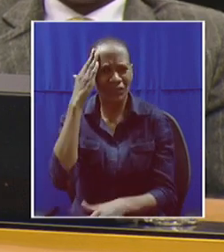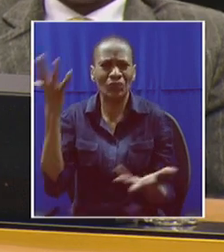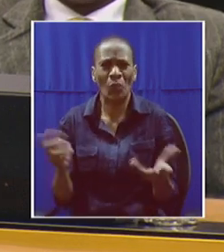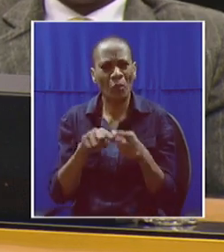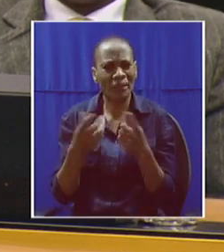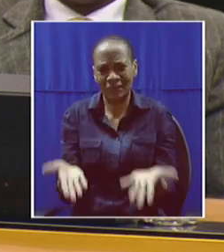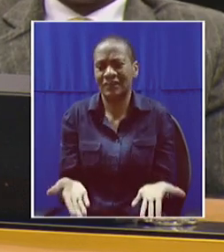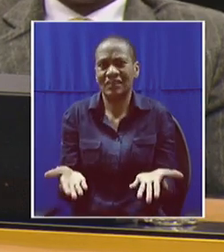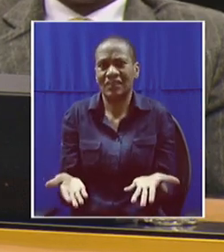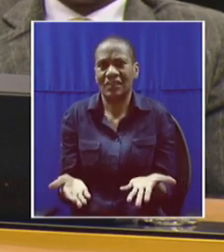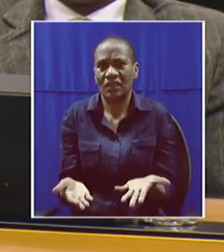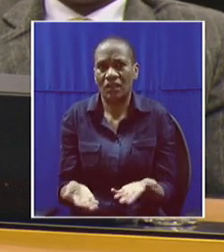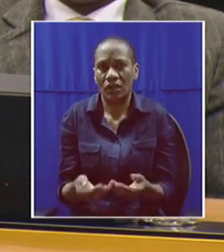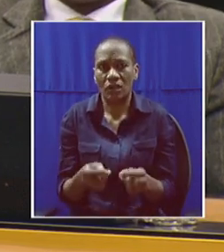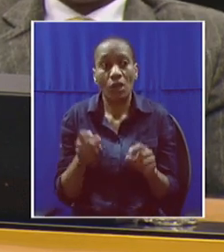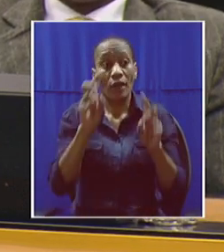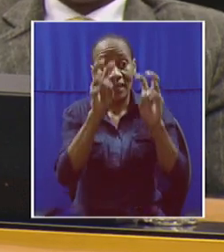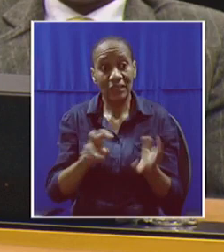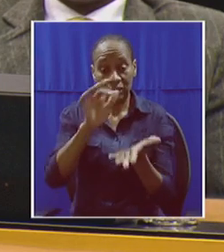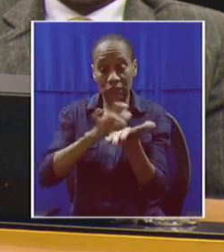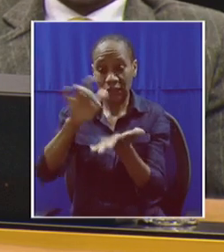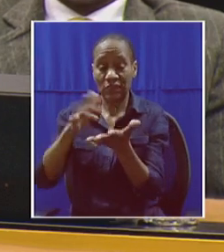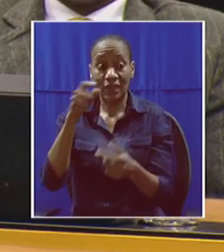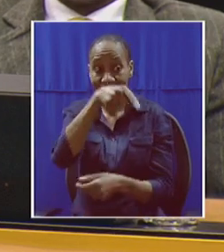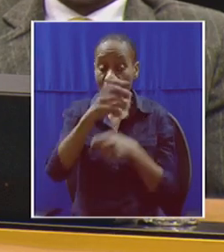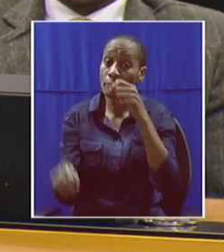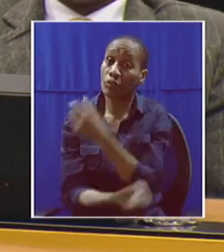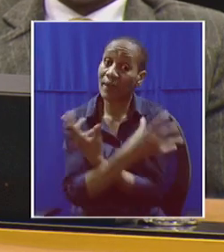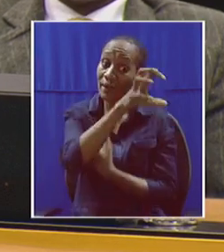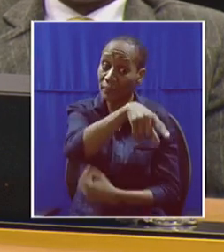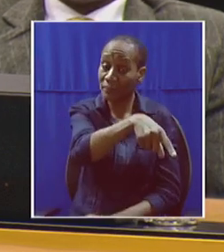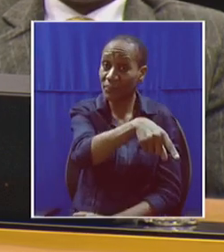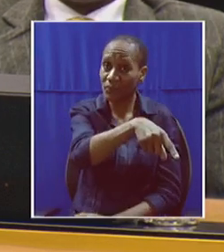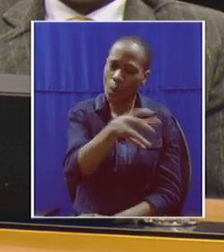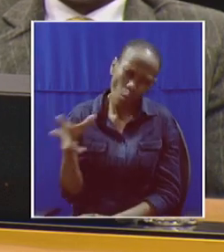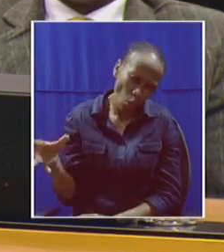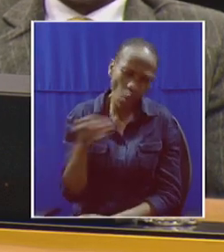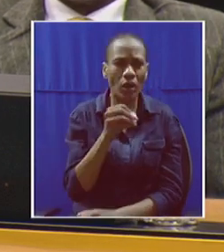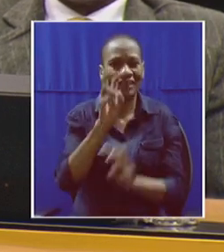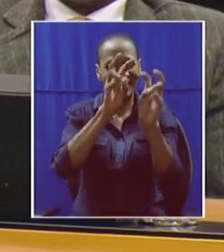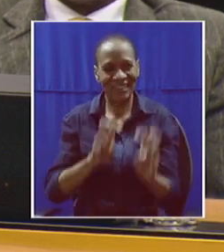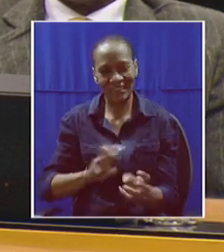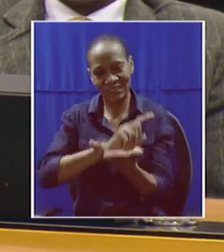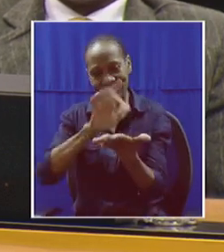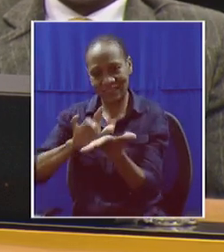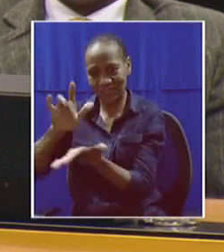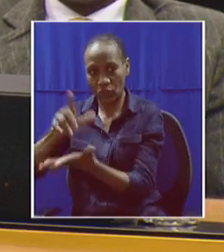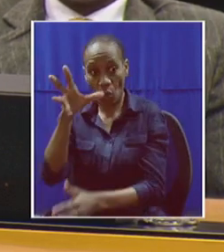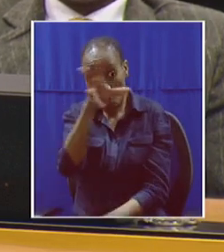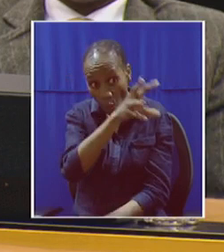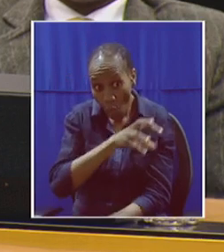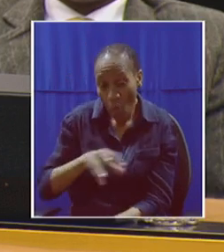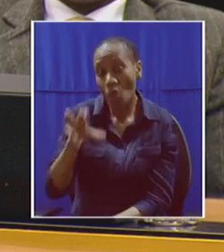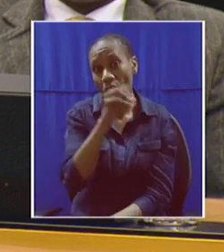of all the power stations in balanga all the power station in Banga have been